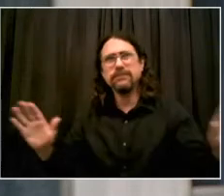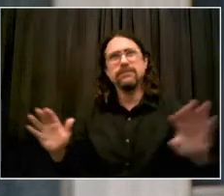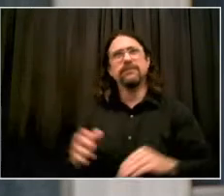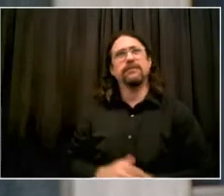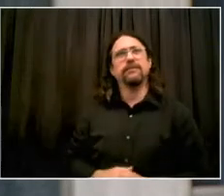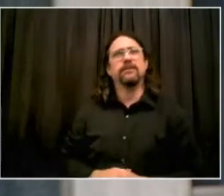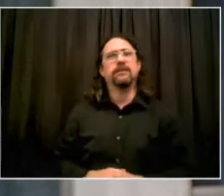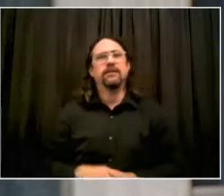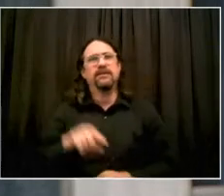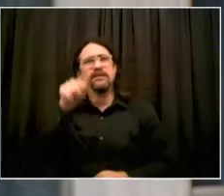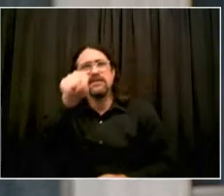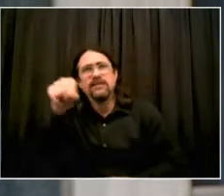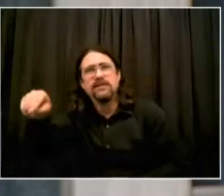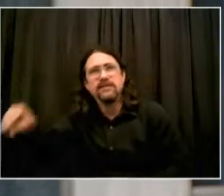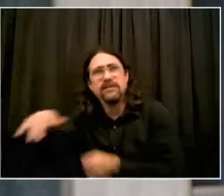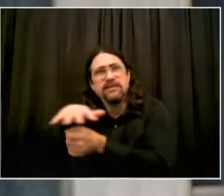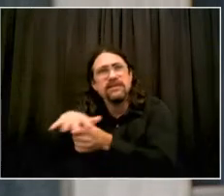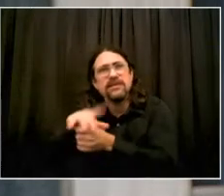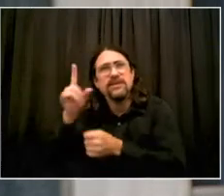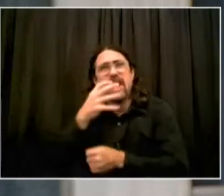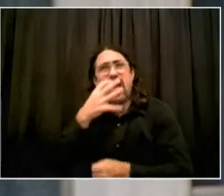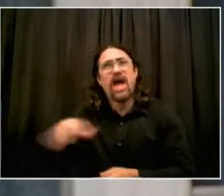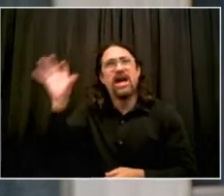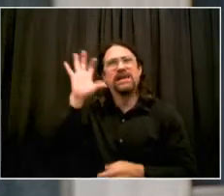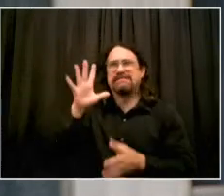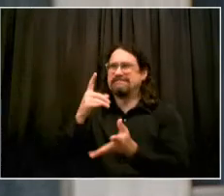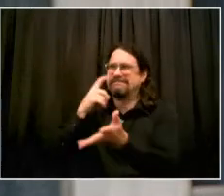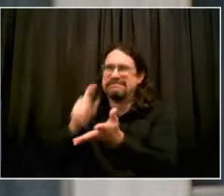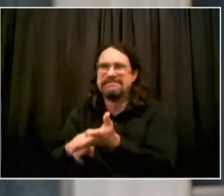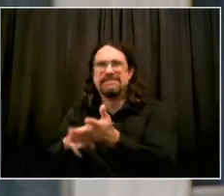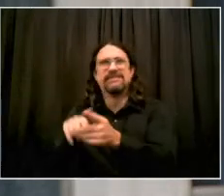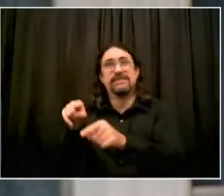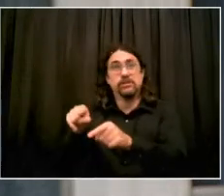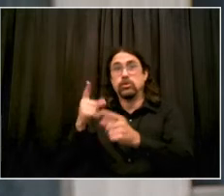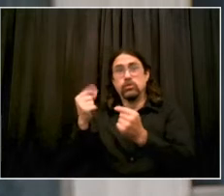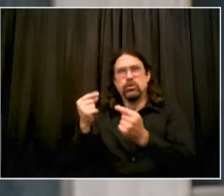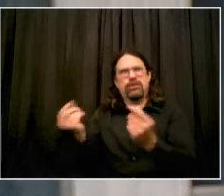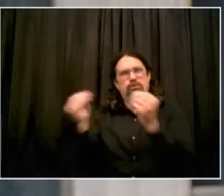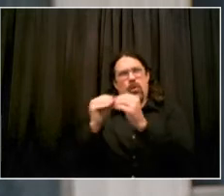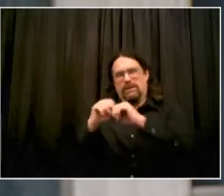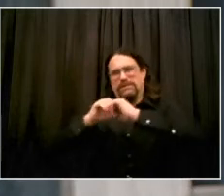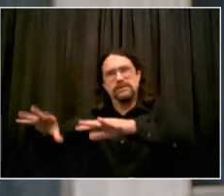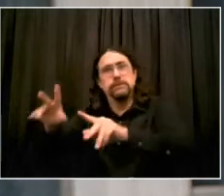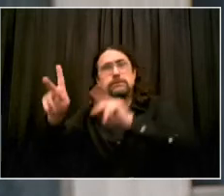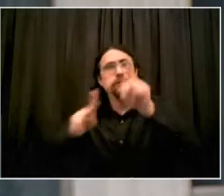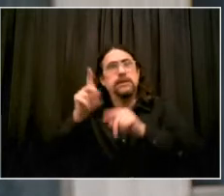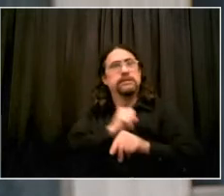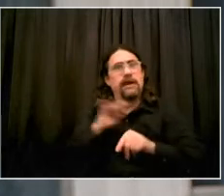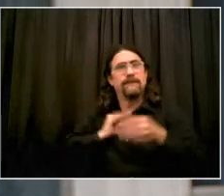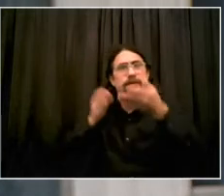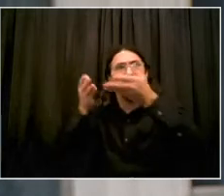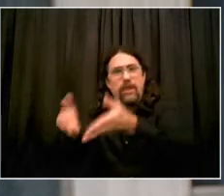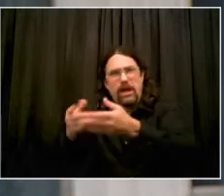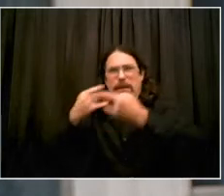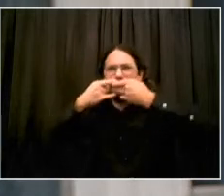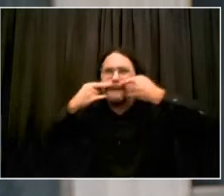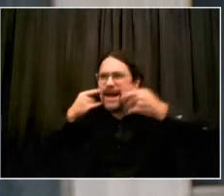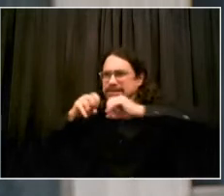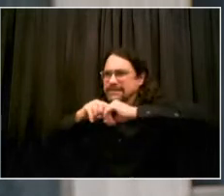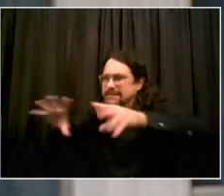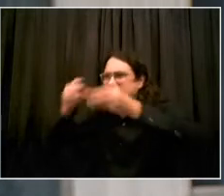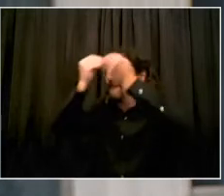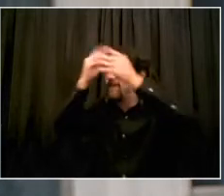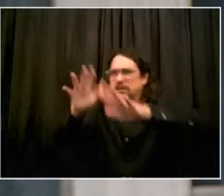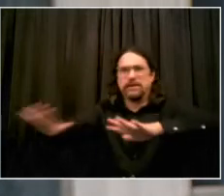religious leaders. We handed out masks. We distributed literature. Over the Jewish high holidays, we made sure that more